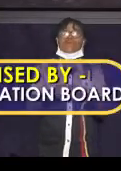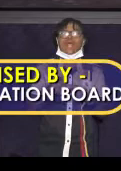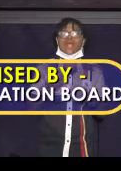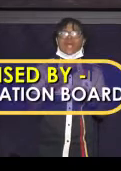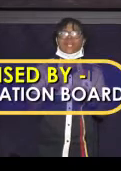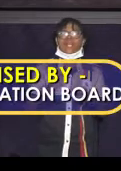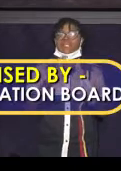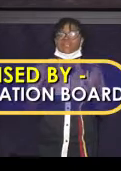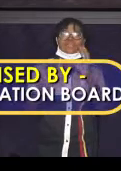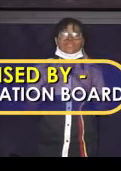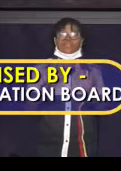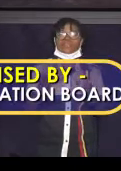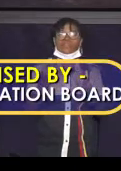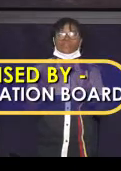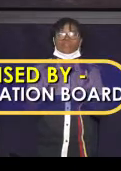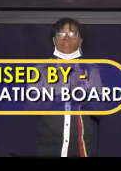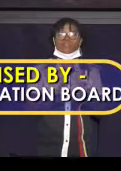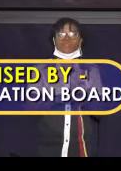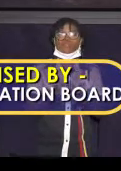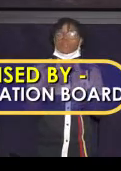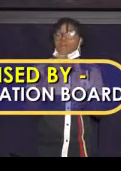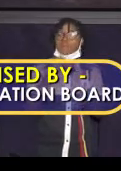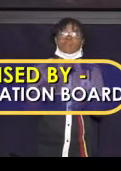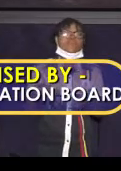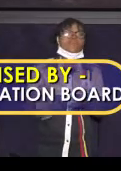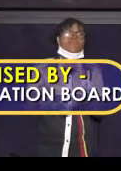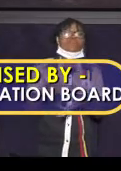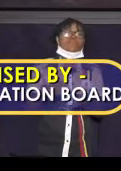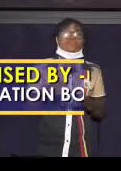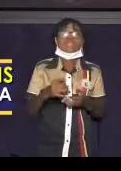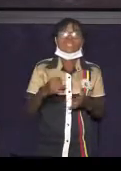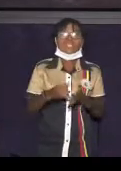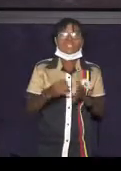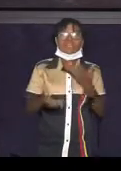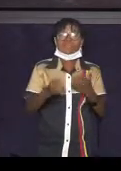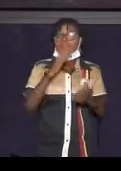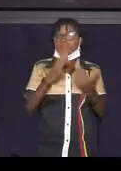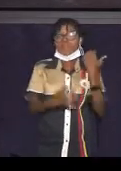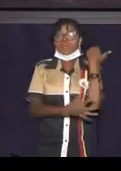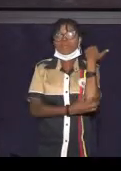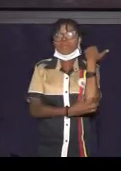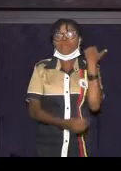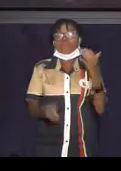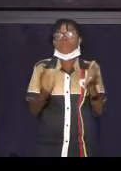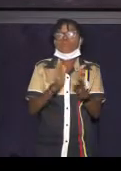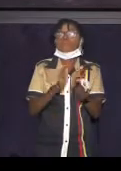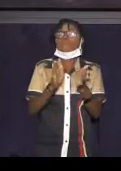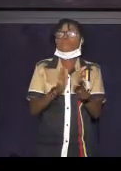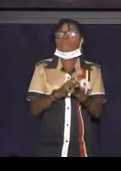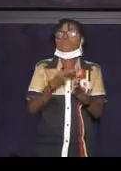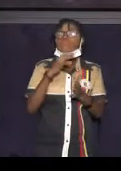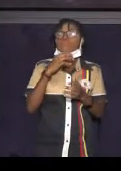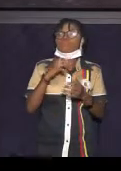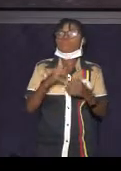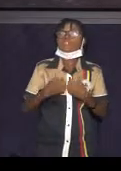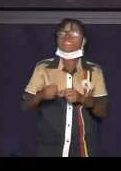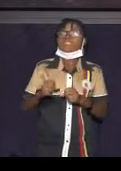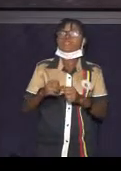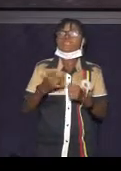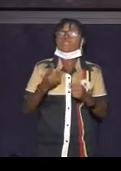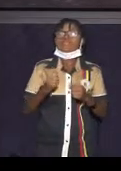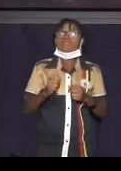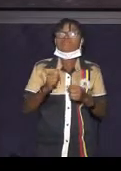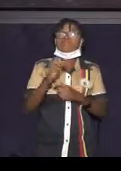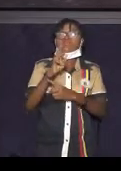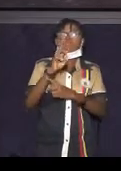activities of the school. And as a result of that, it will lead to poor school performance. Truancy. The person may